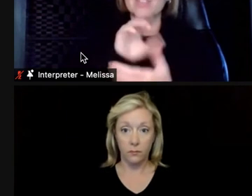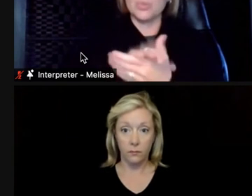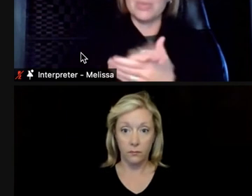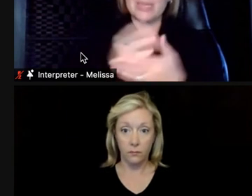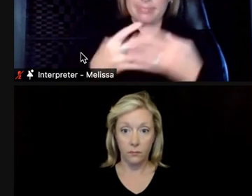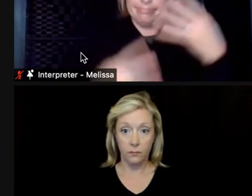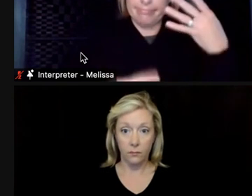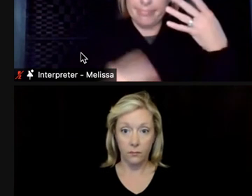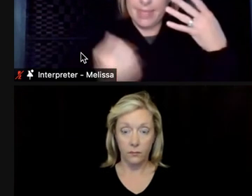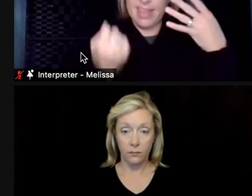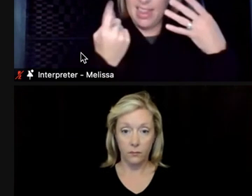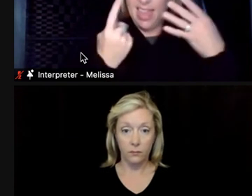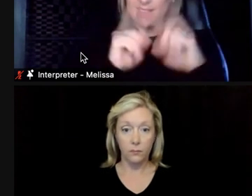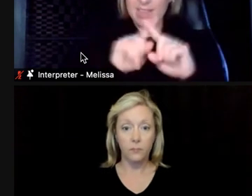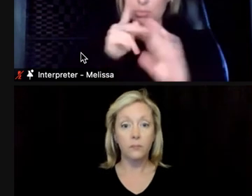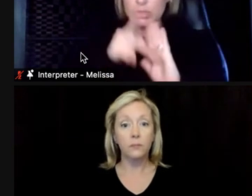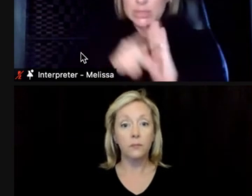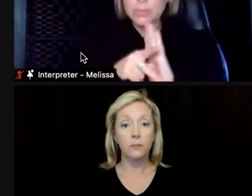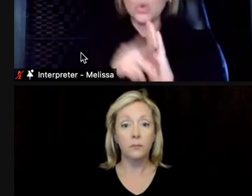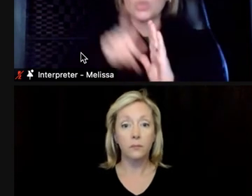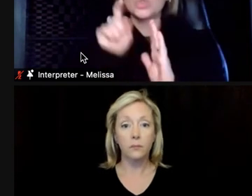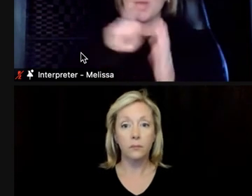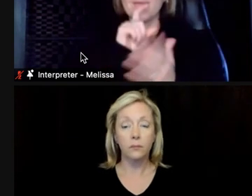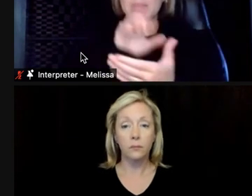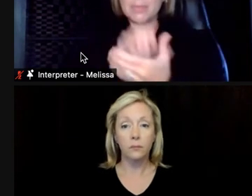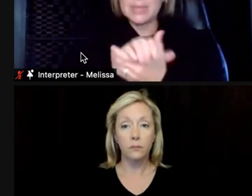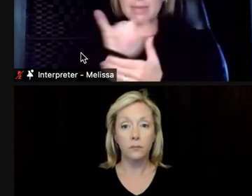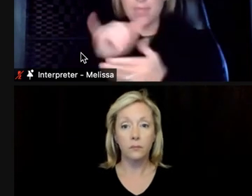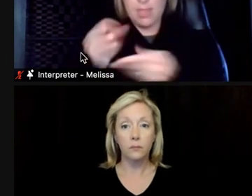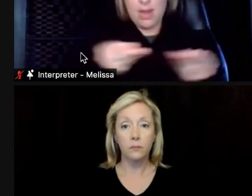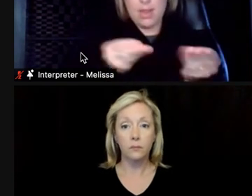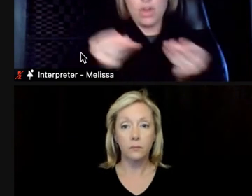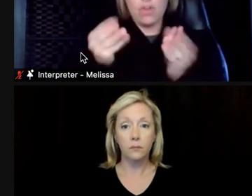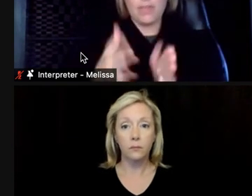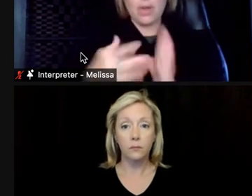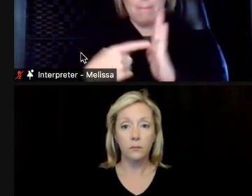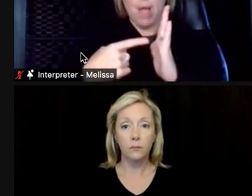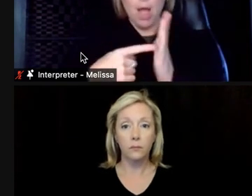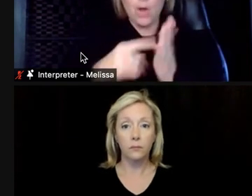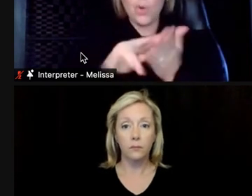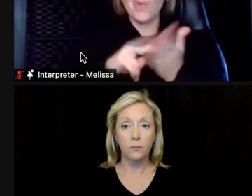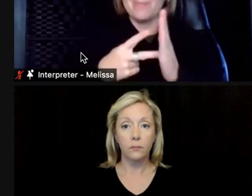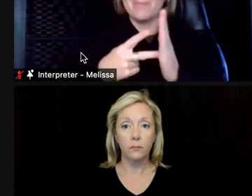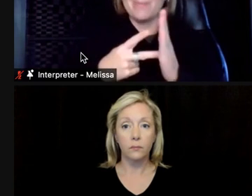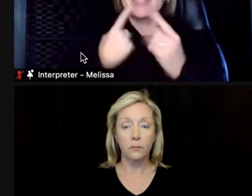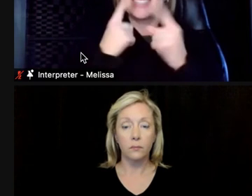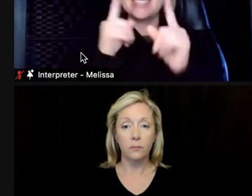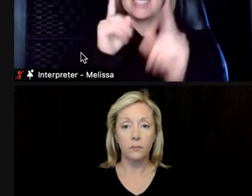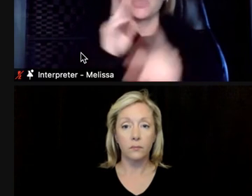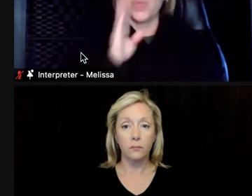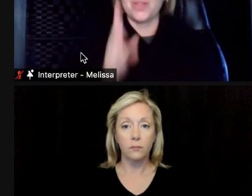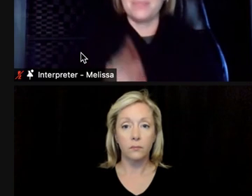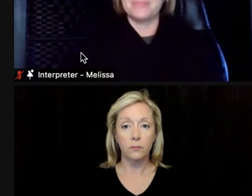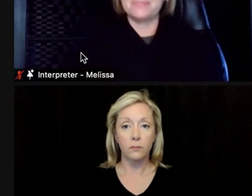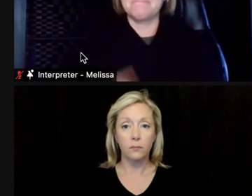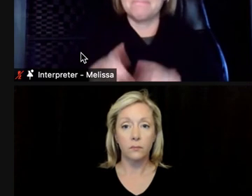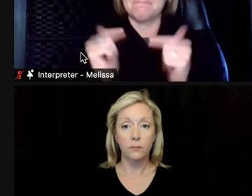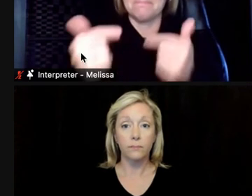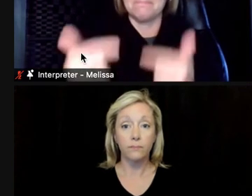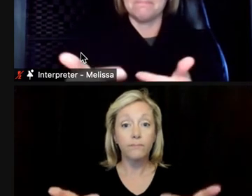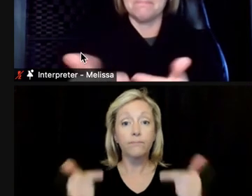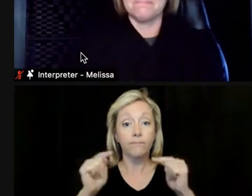principles. You have to believe in the intervener model in order for it to be successful. Then